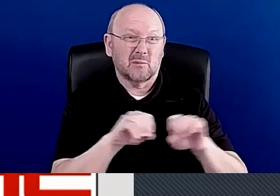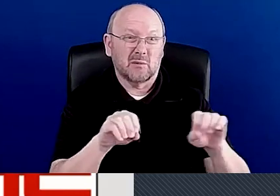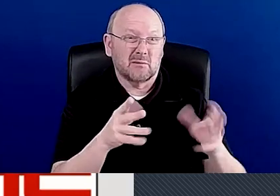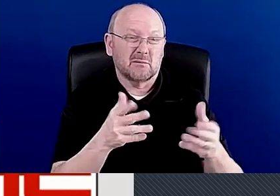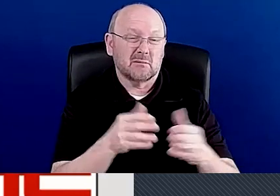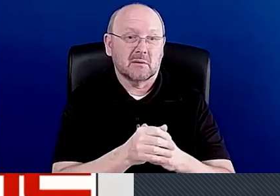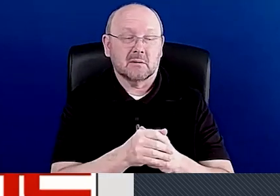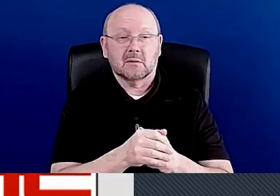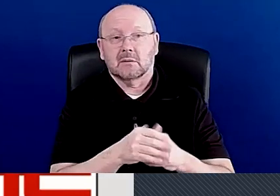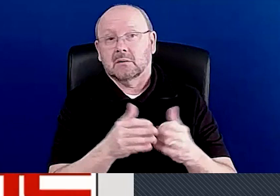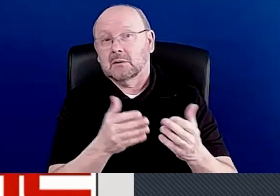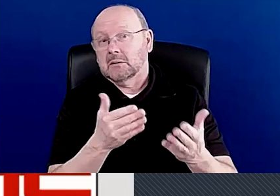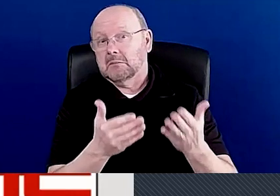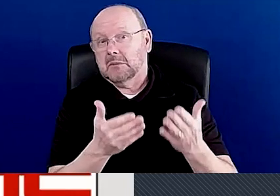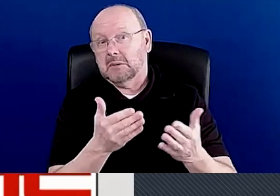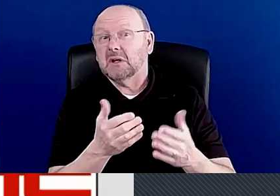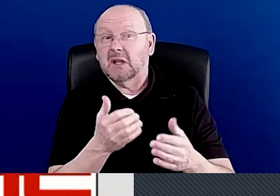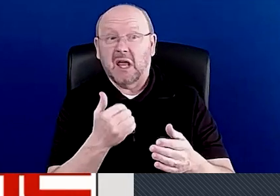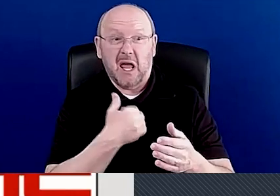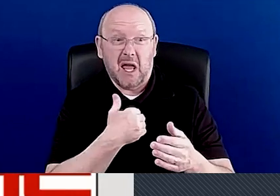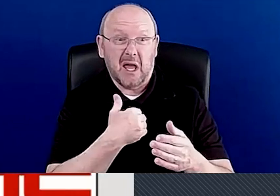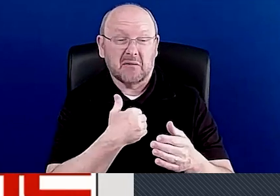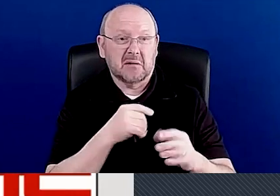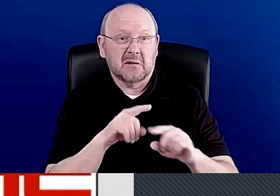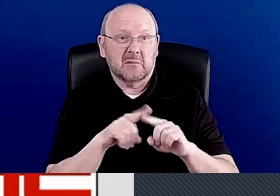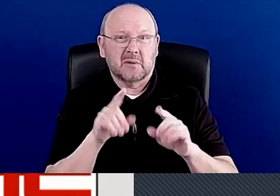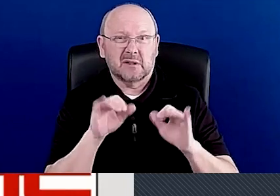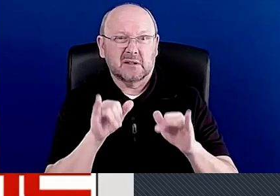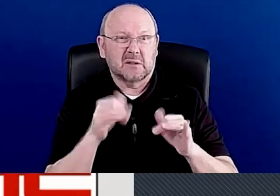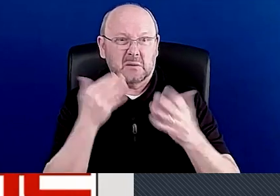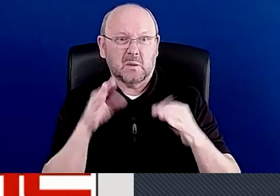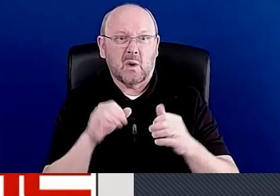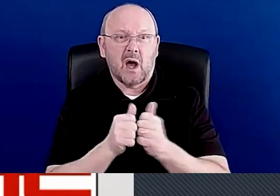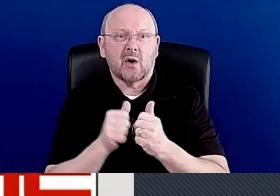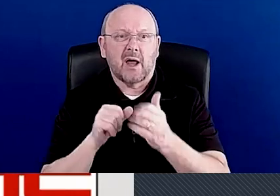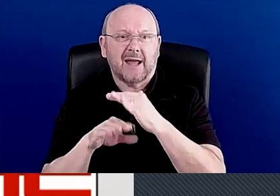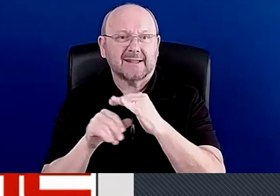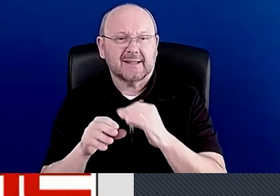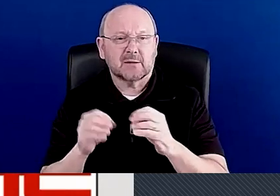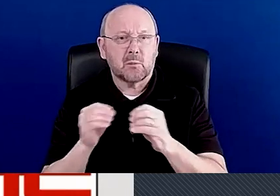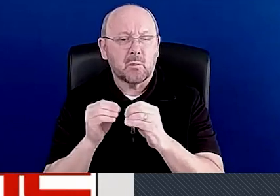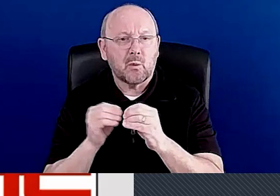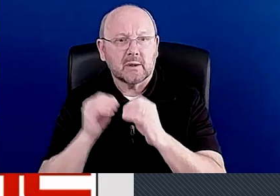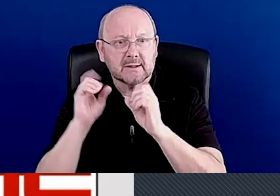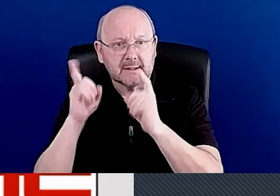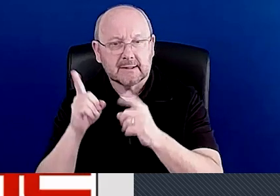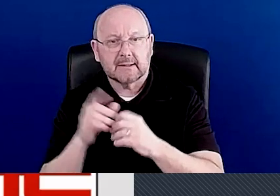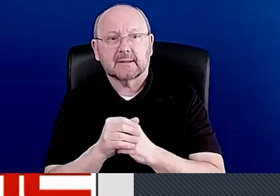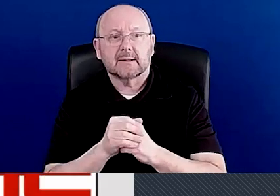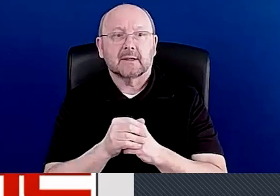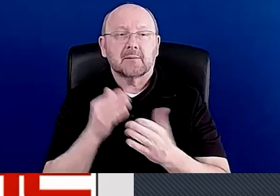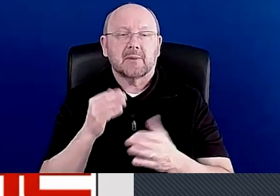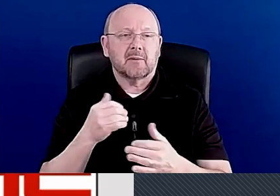exactly how to access education. They're struggling with life situations, social